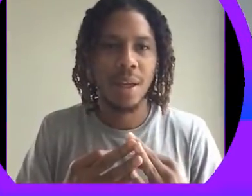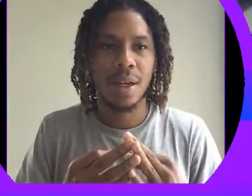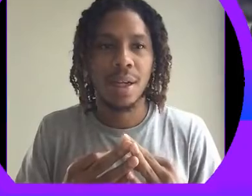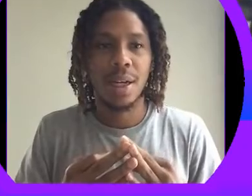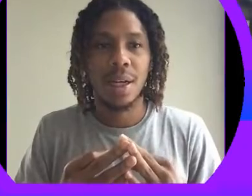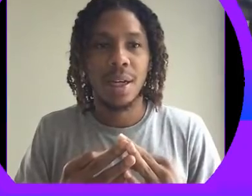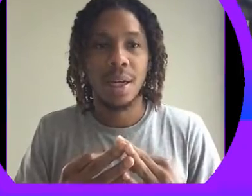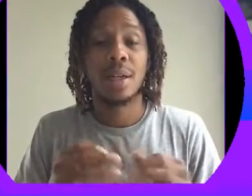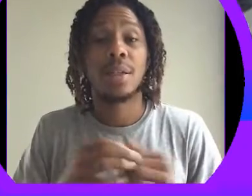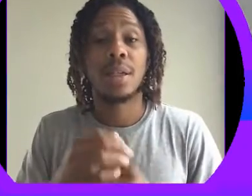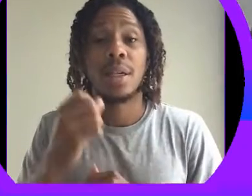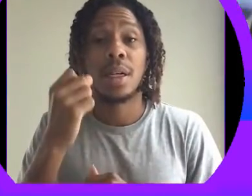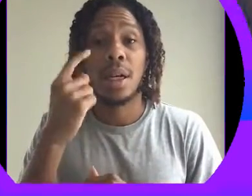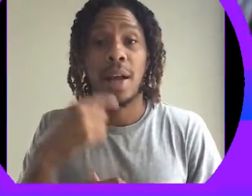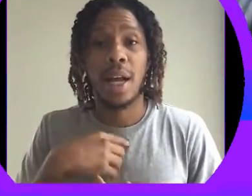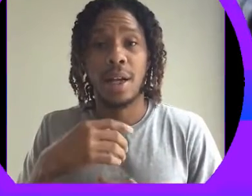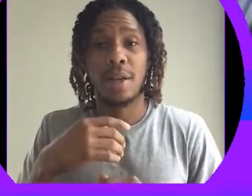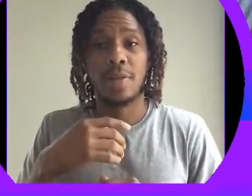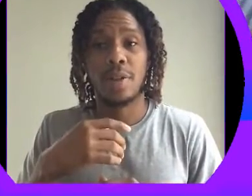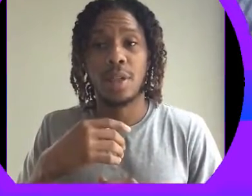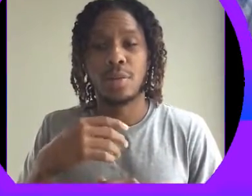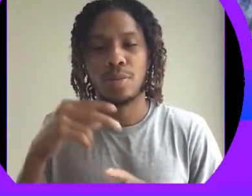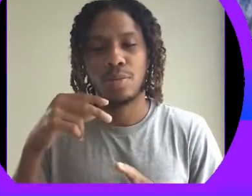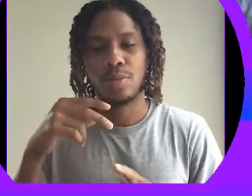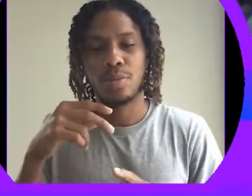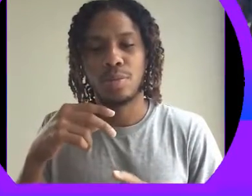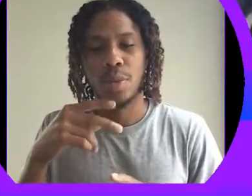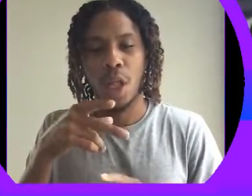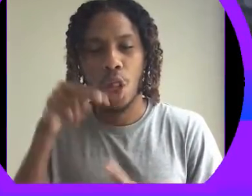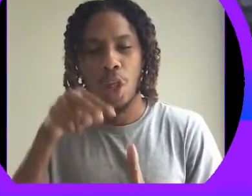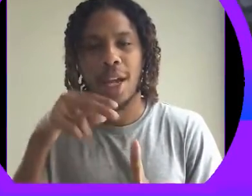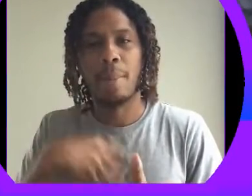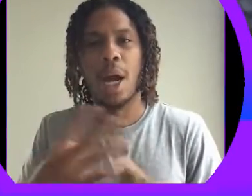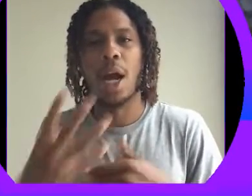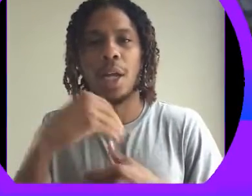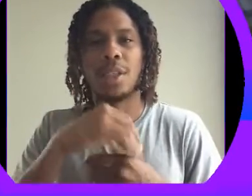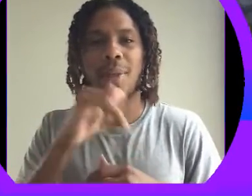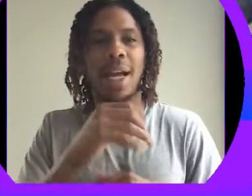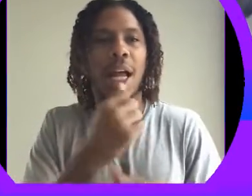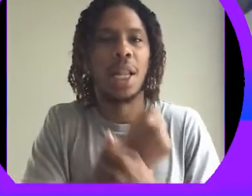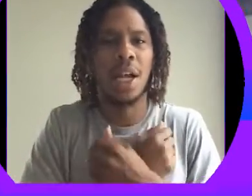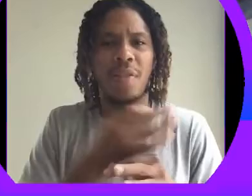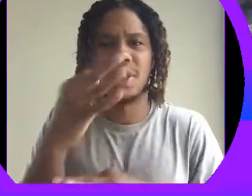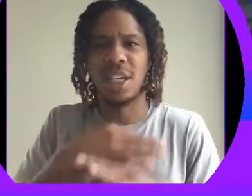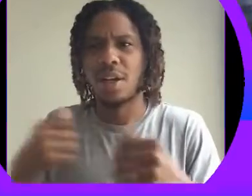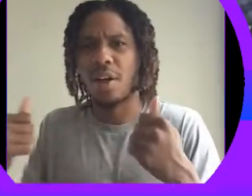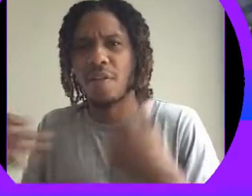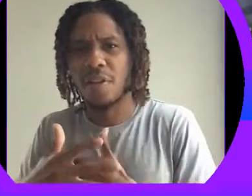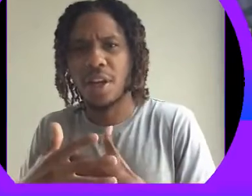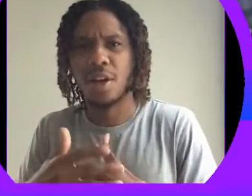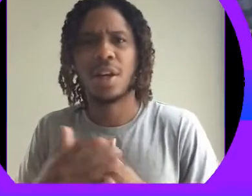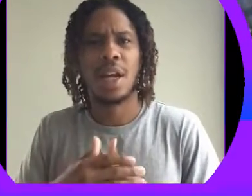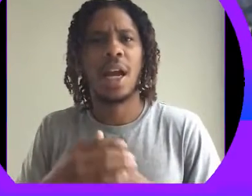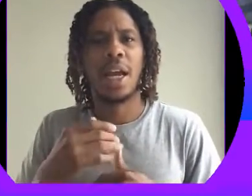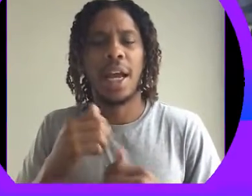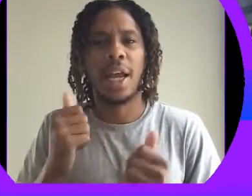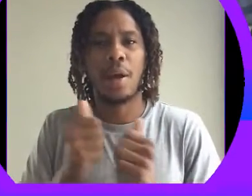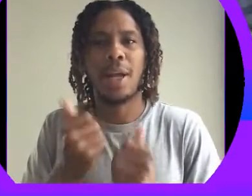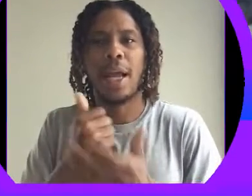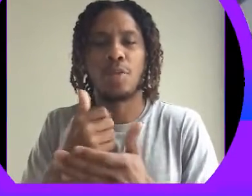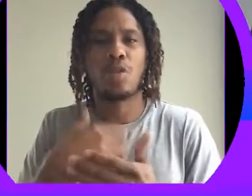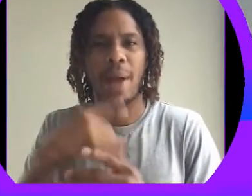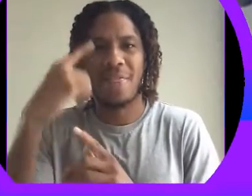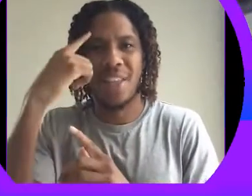If I treat my autism, my perspective, as love, I start to enjoy it rather than fearing, oh, am I going to have a sensory overload when I go to the market